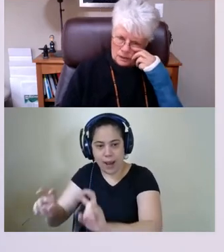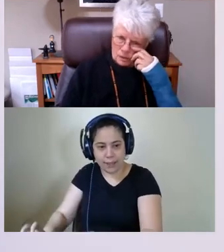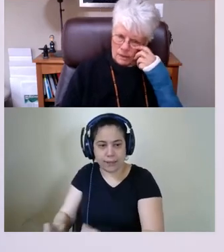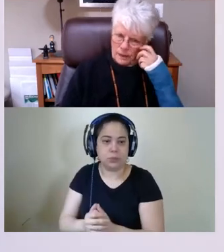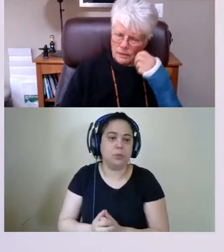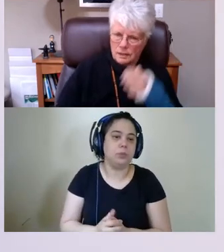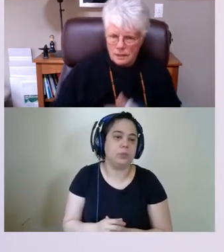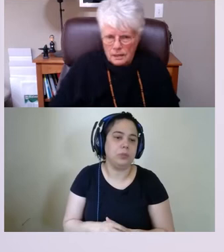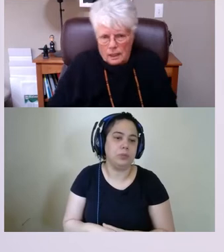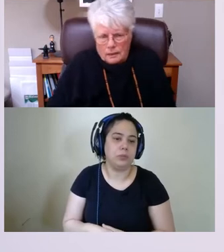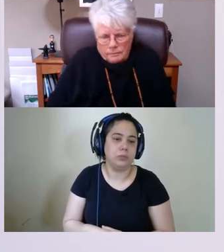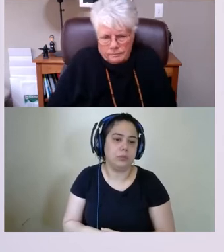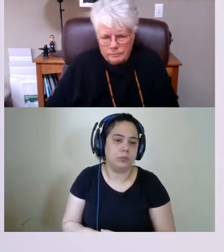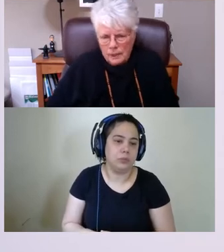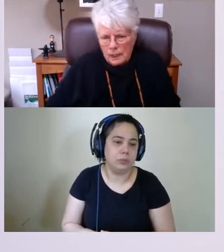So this is